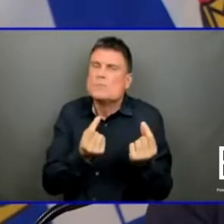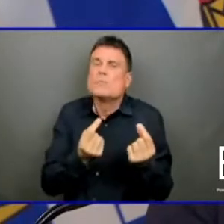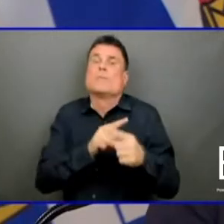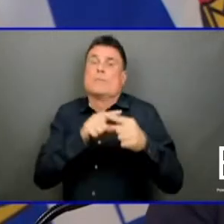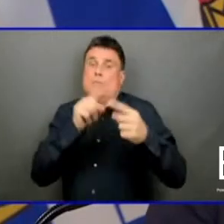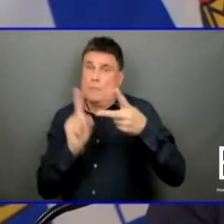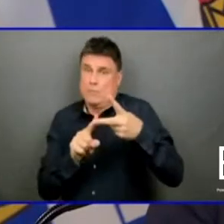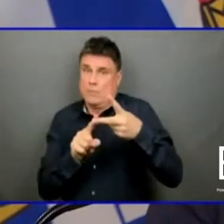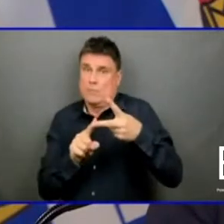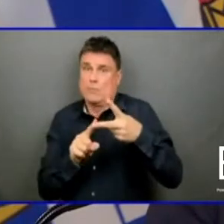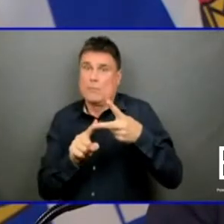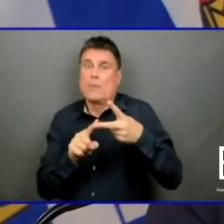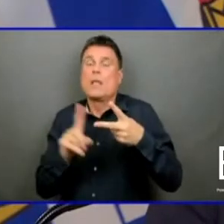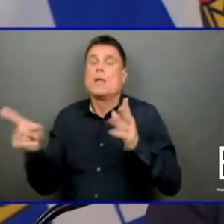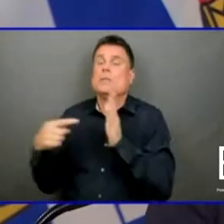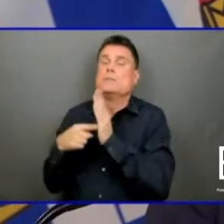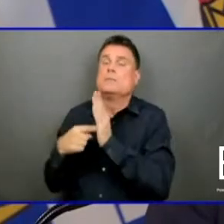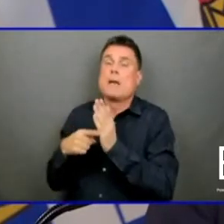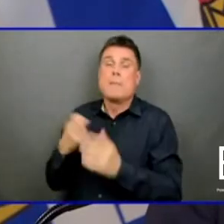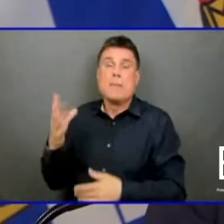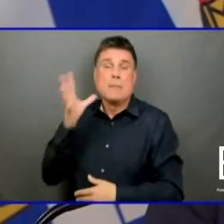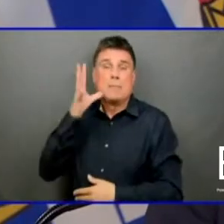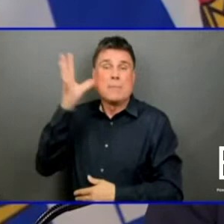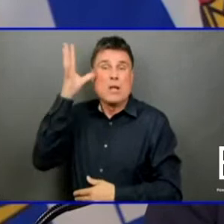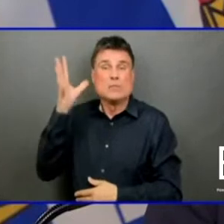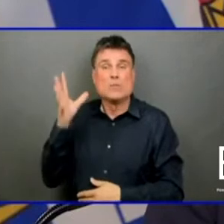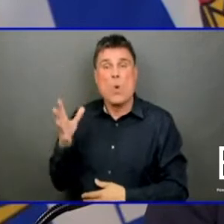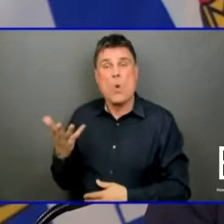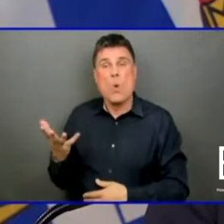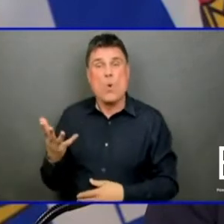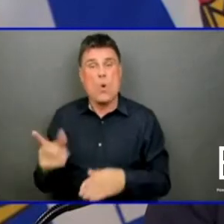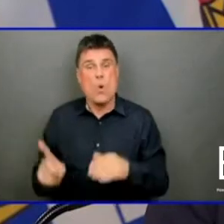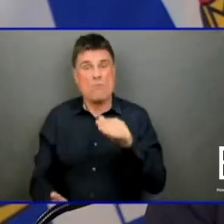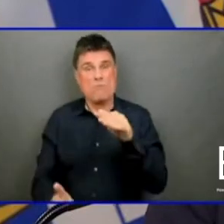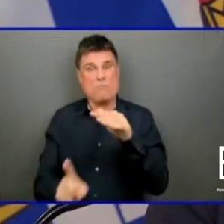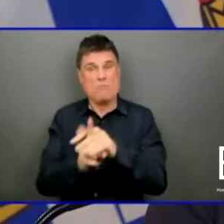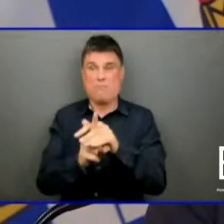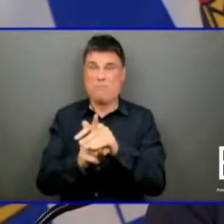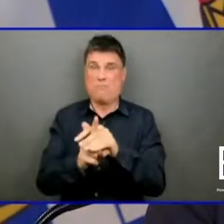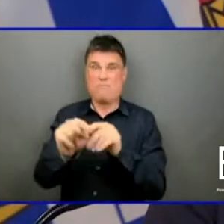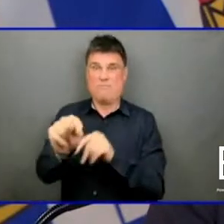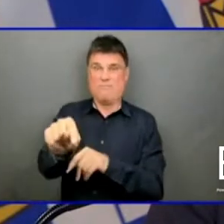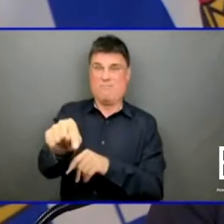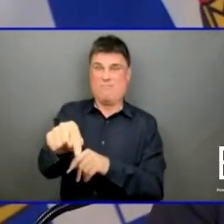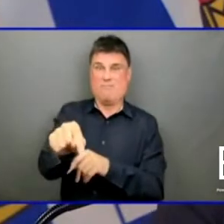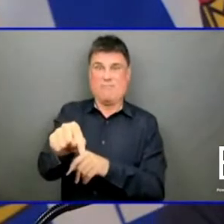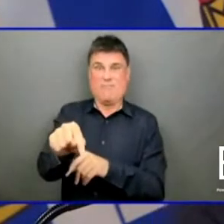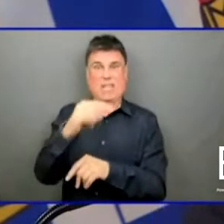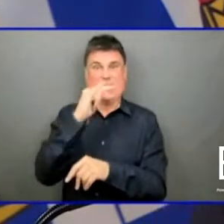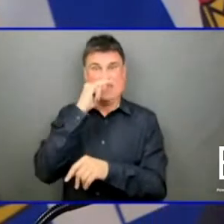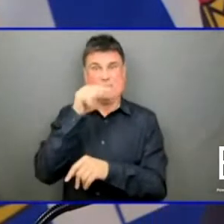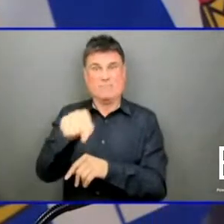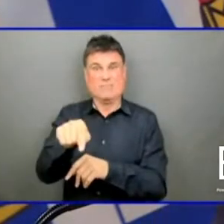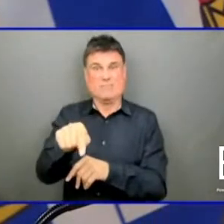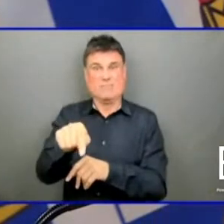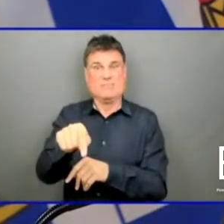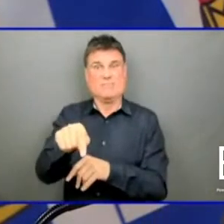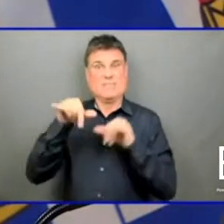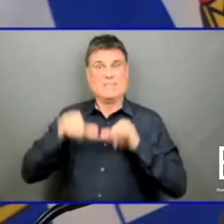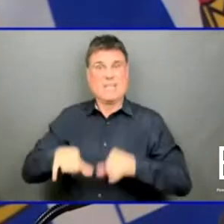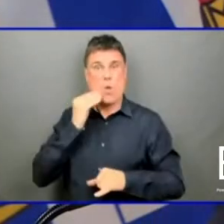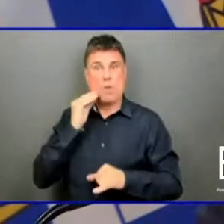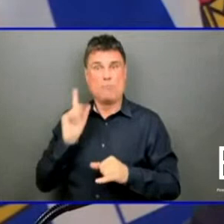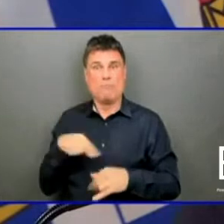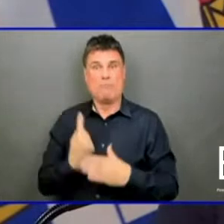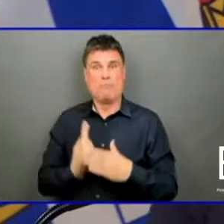is sick or a kid has to isolate, other people are able to continue going to work. Is that too risky now? And so there's a couple of things around that. I'll